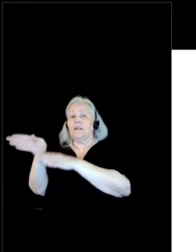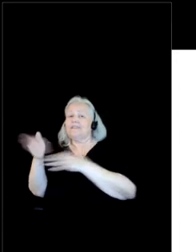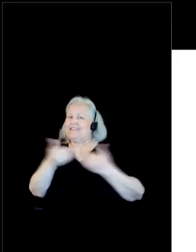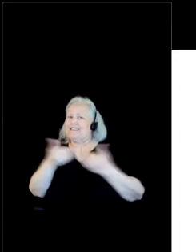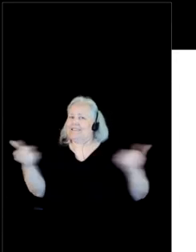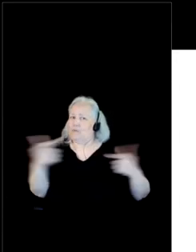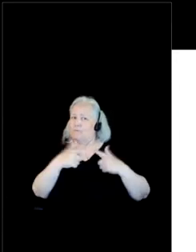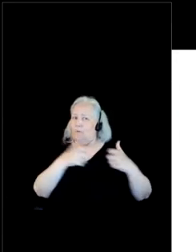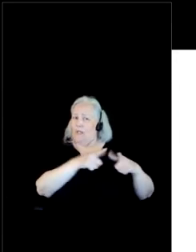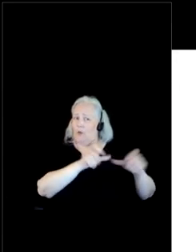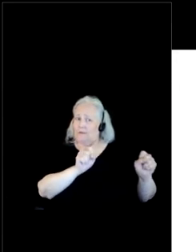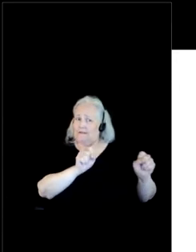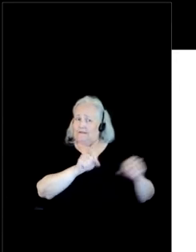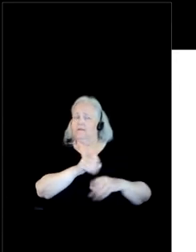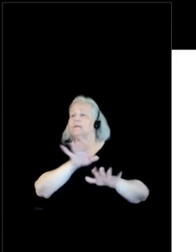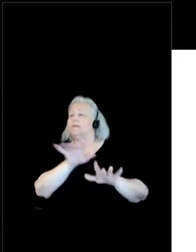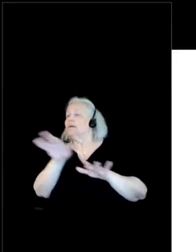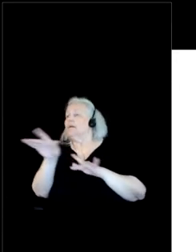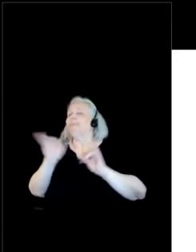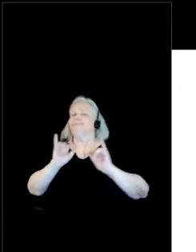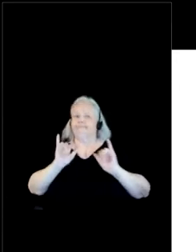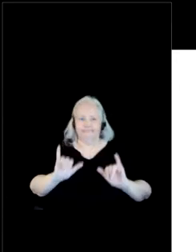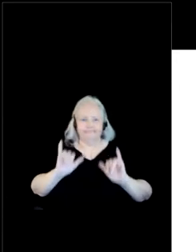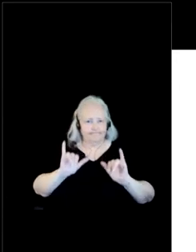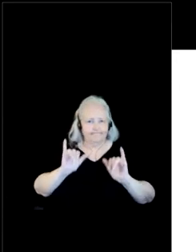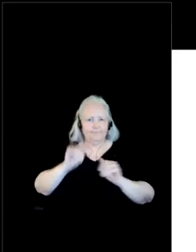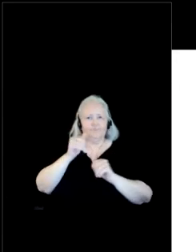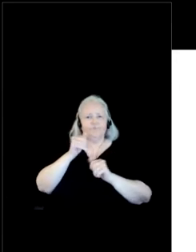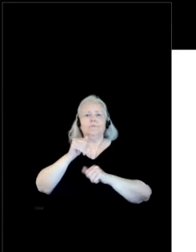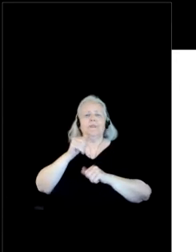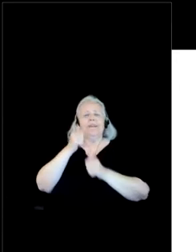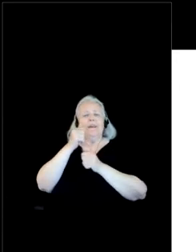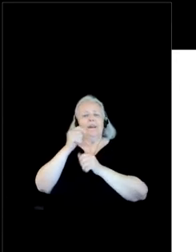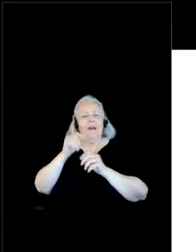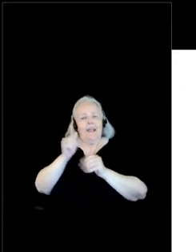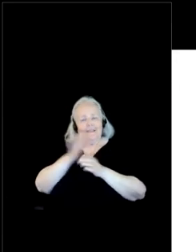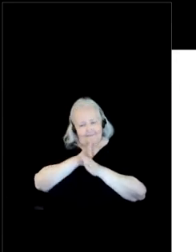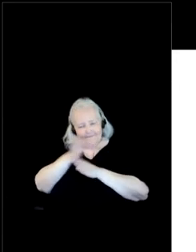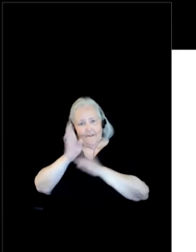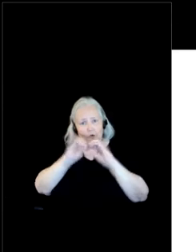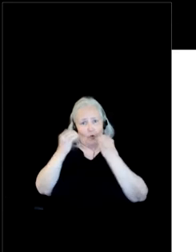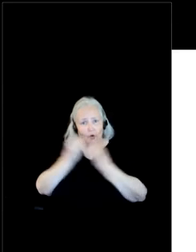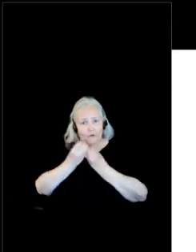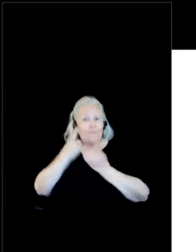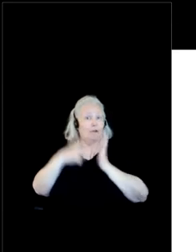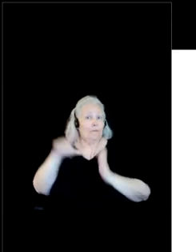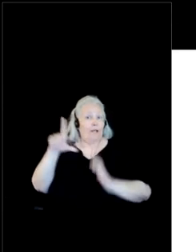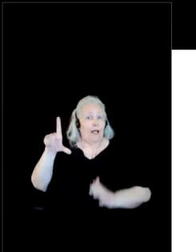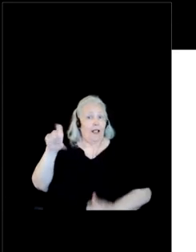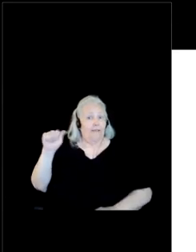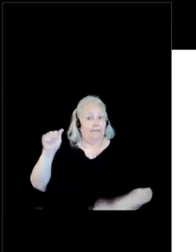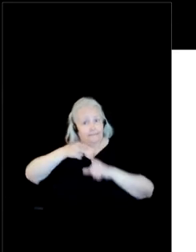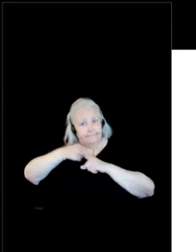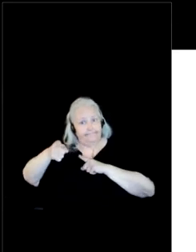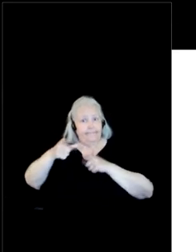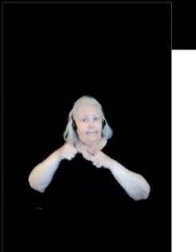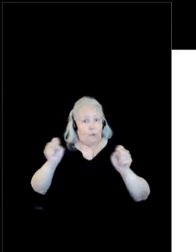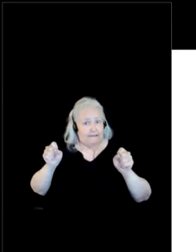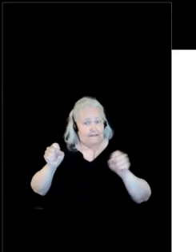the important role by disciplinary organizations, in our case, the Linguistic Society of America, has really